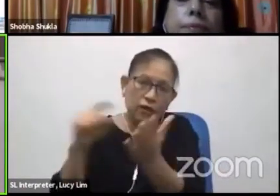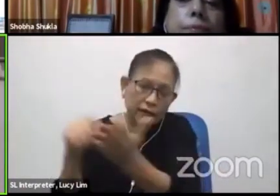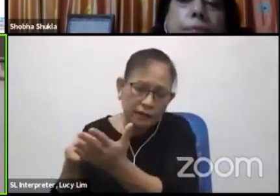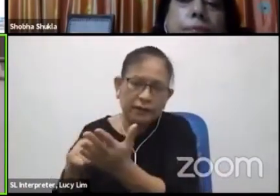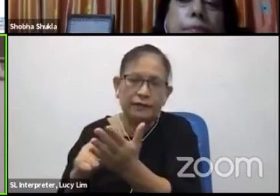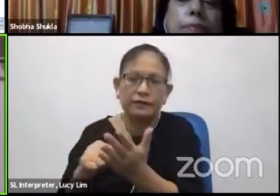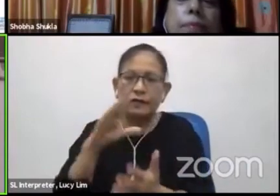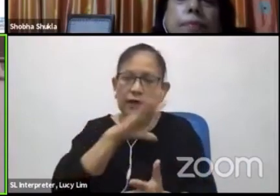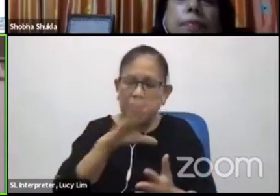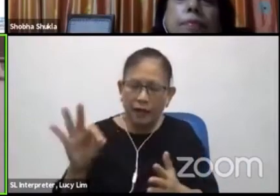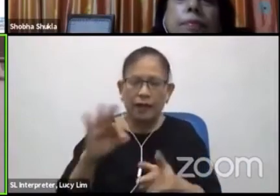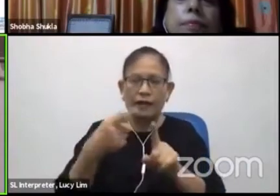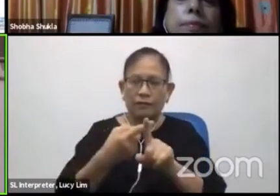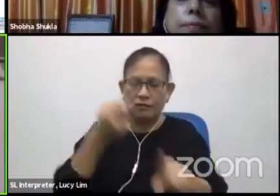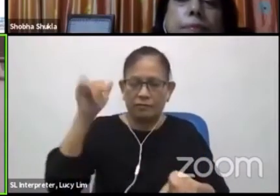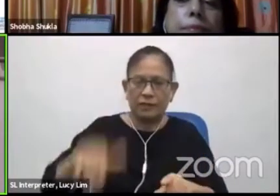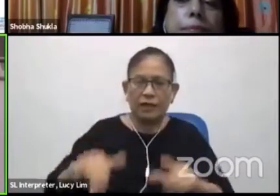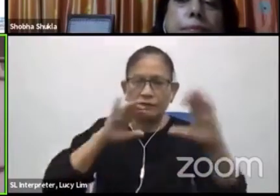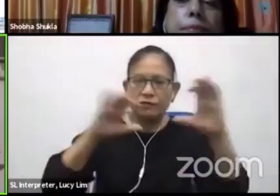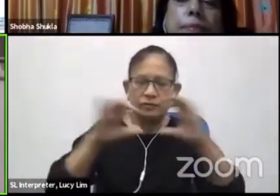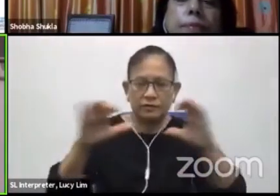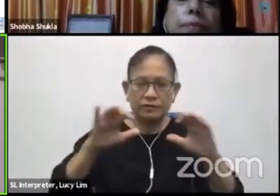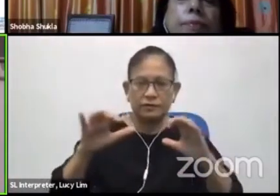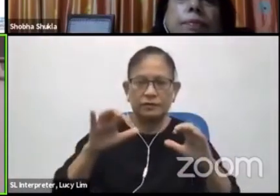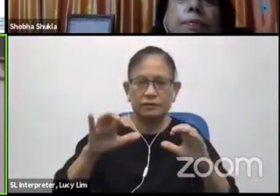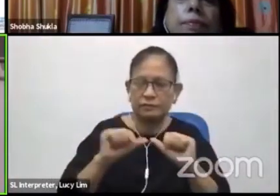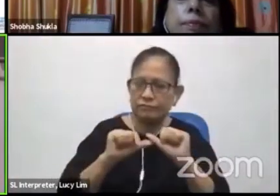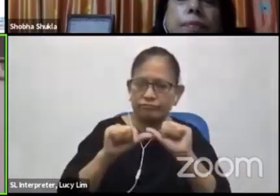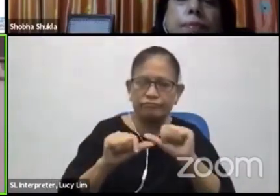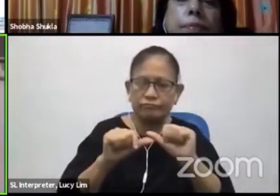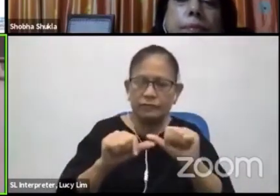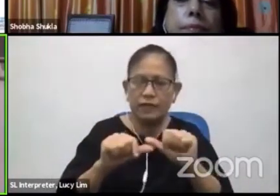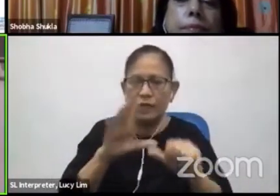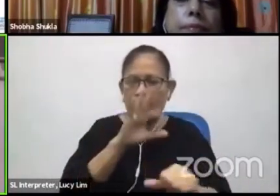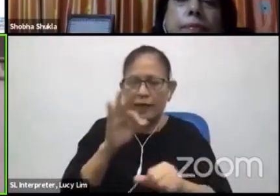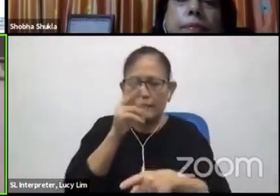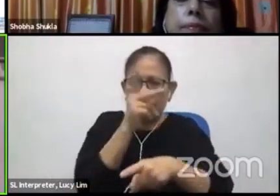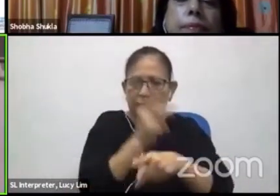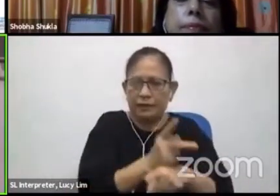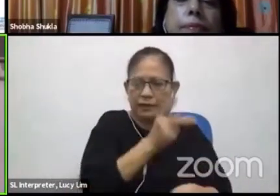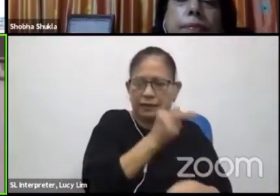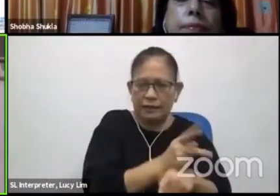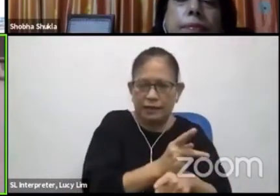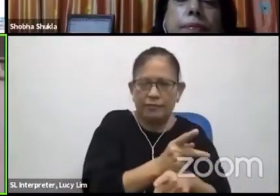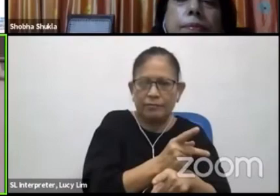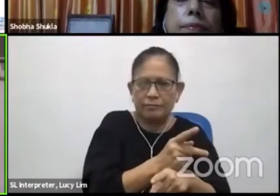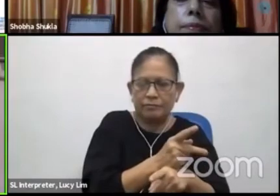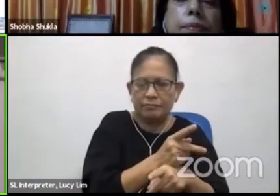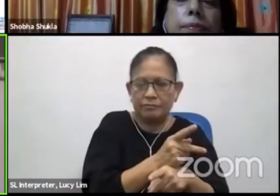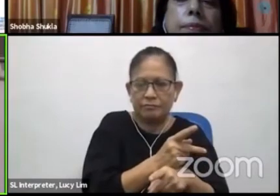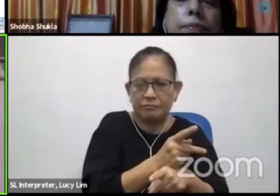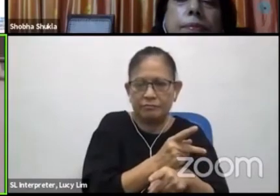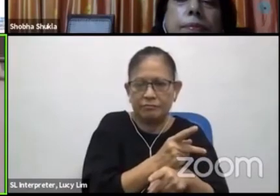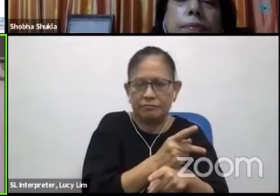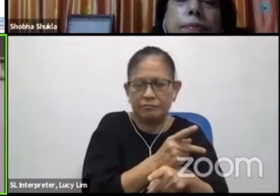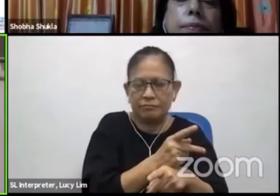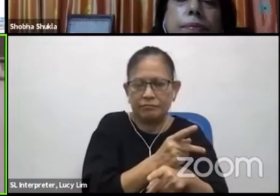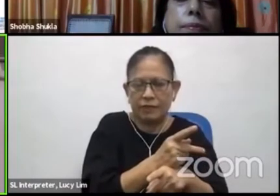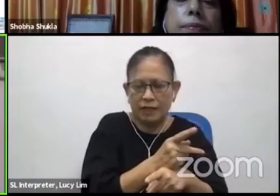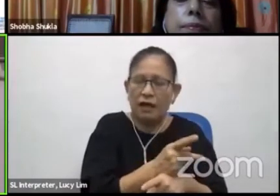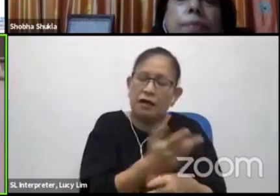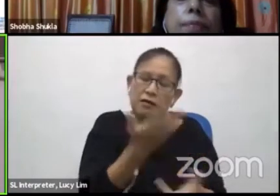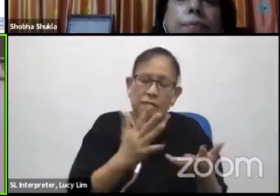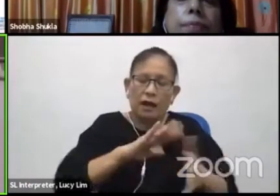taking these conversations towards those entitlements as well, and keeping these pressures in hand at the same time, is when this kind of reflection can